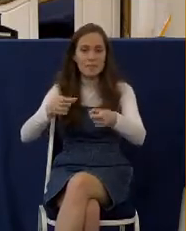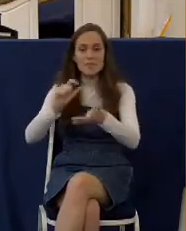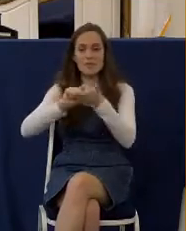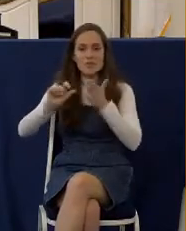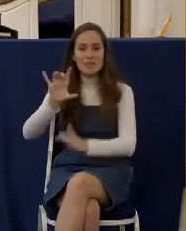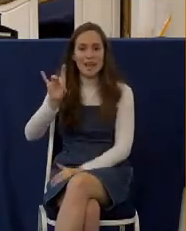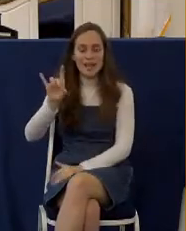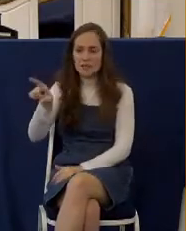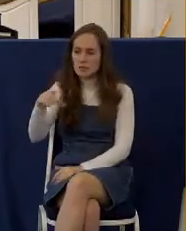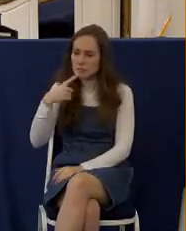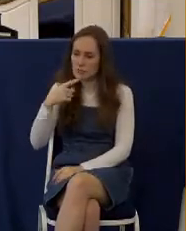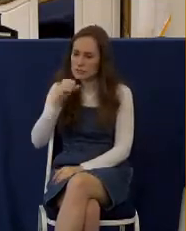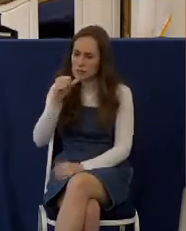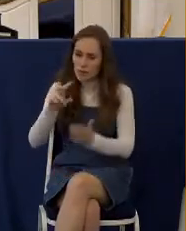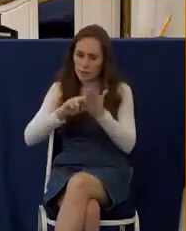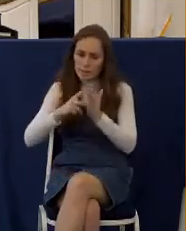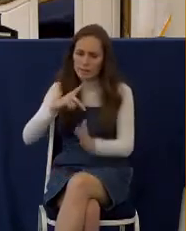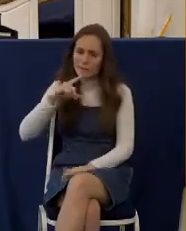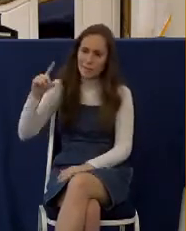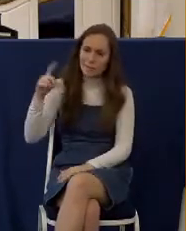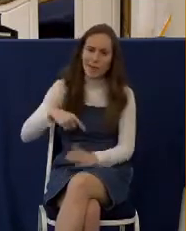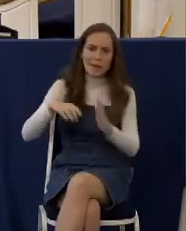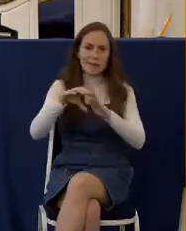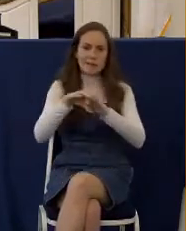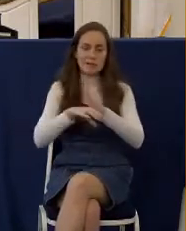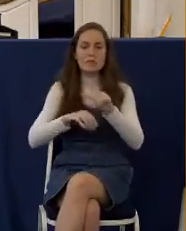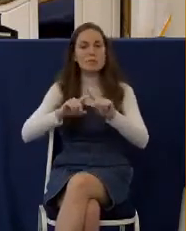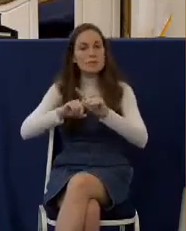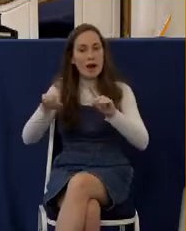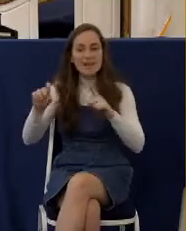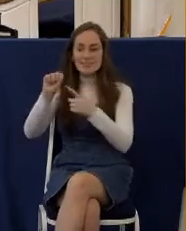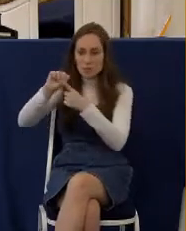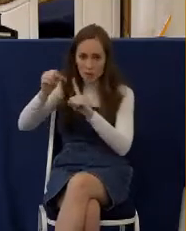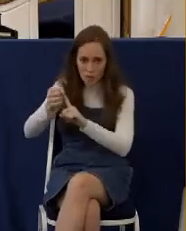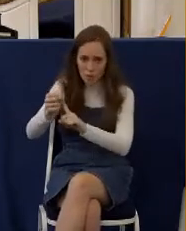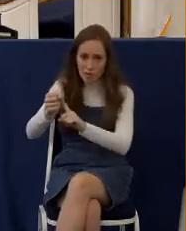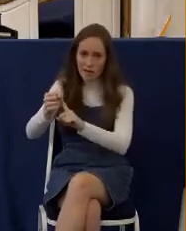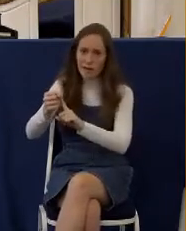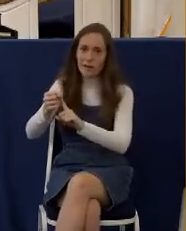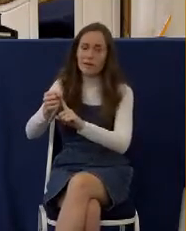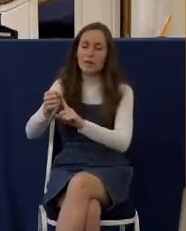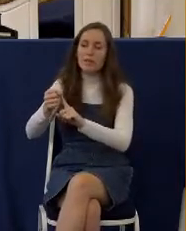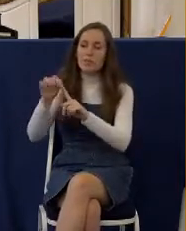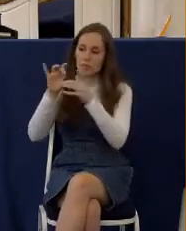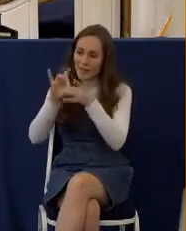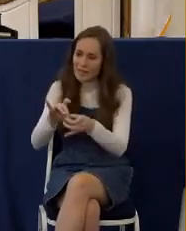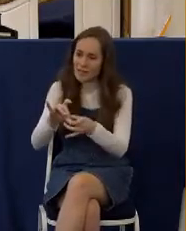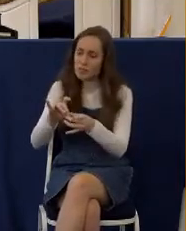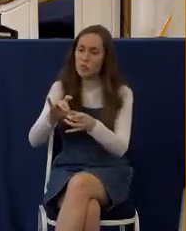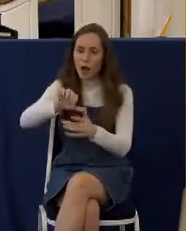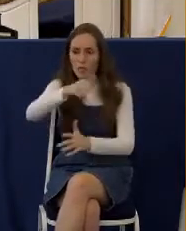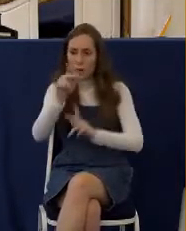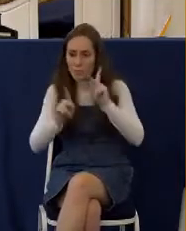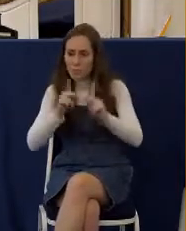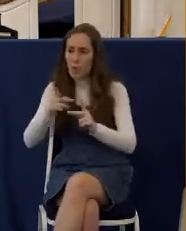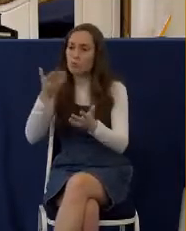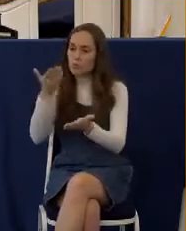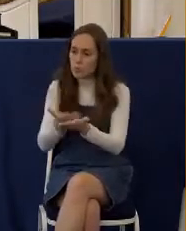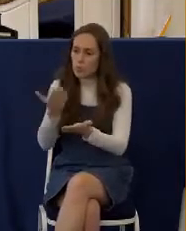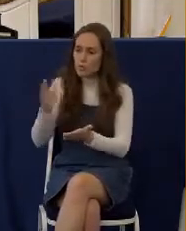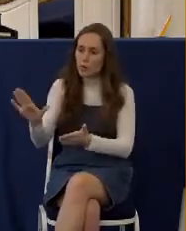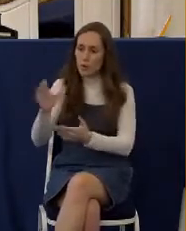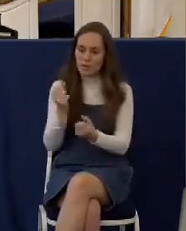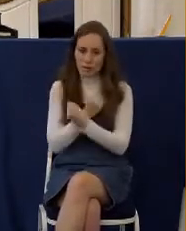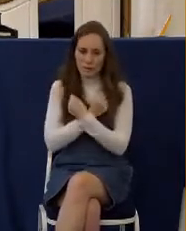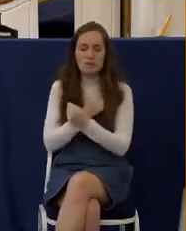says, I speak not by commandment, but by occasion of the frowardness of others and to prove the sincerity of your love. Paul says, look, I'm not